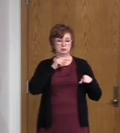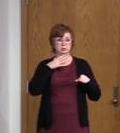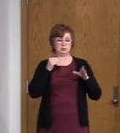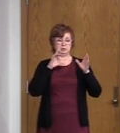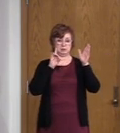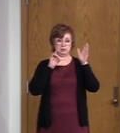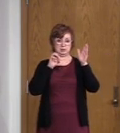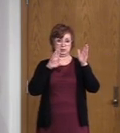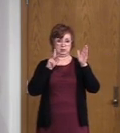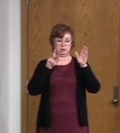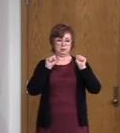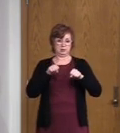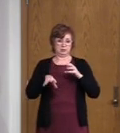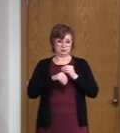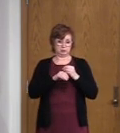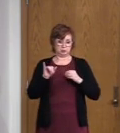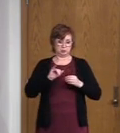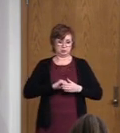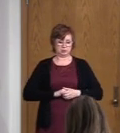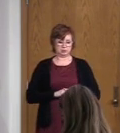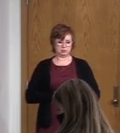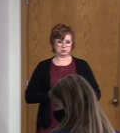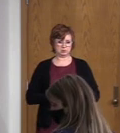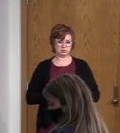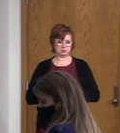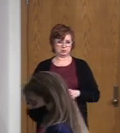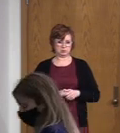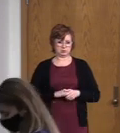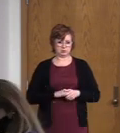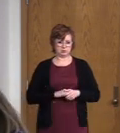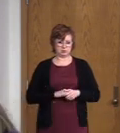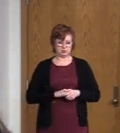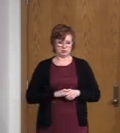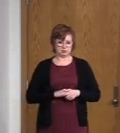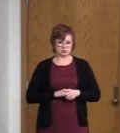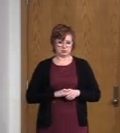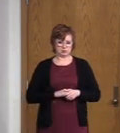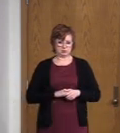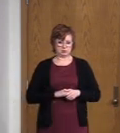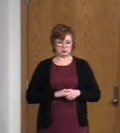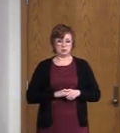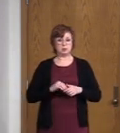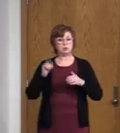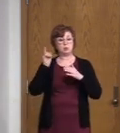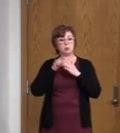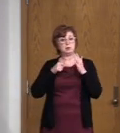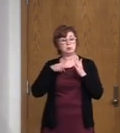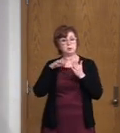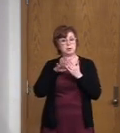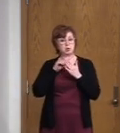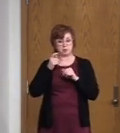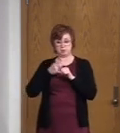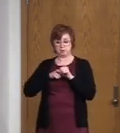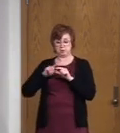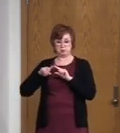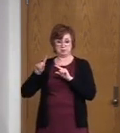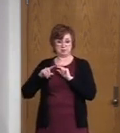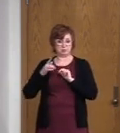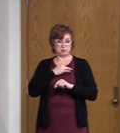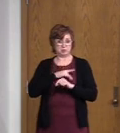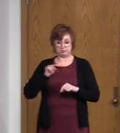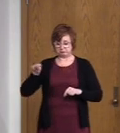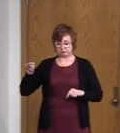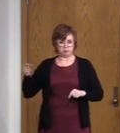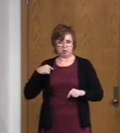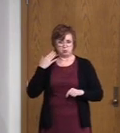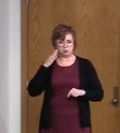group, can talk about that. I would say I'm not sure what we've learned from other Canadian jurisdictions, if it was Canada,